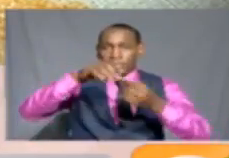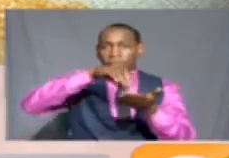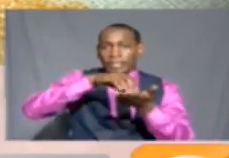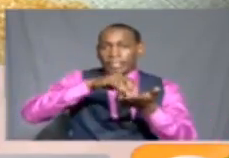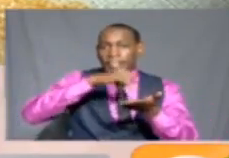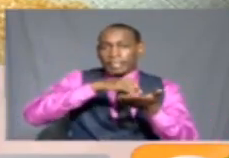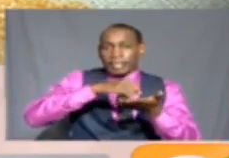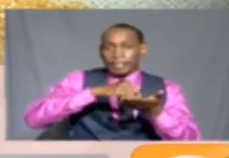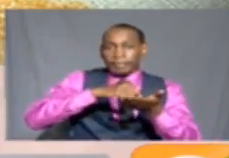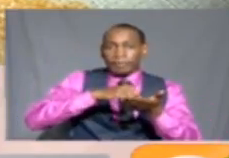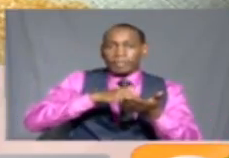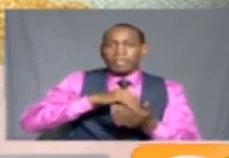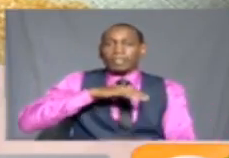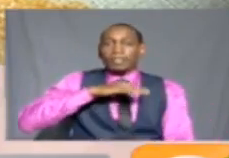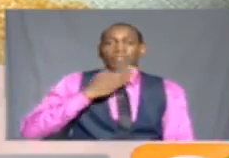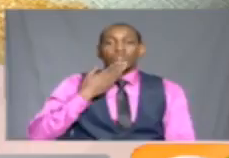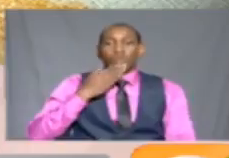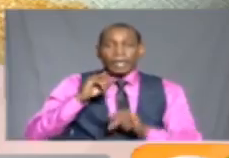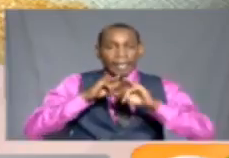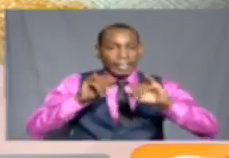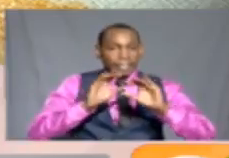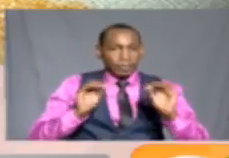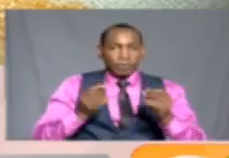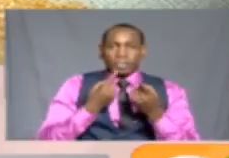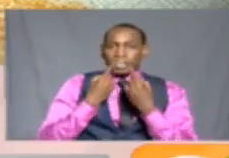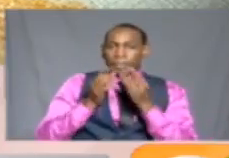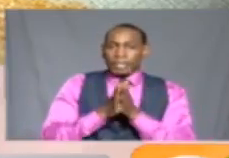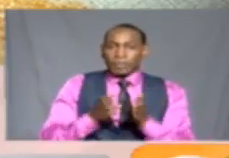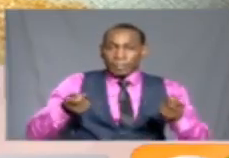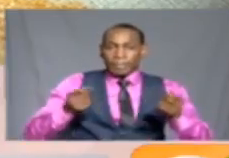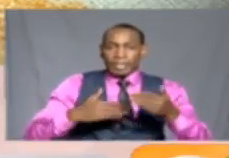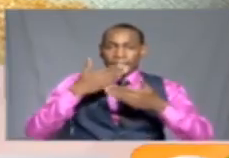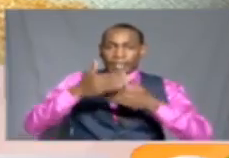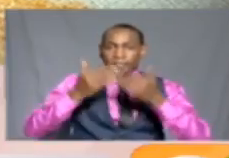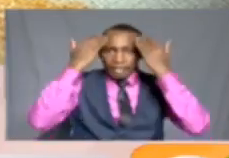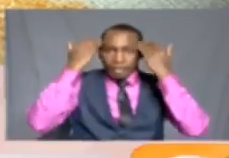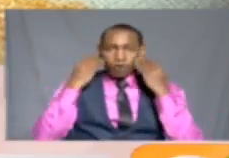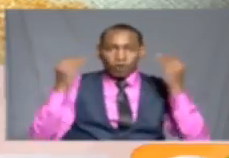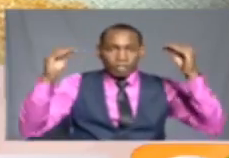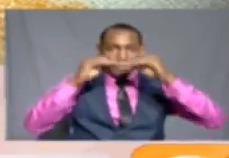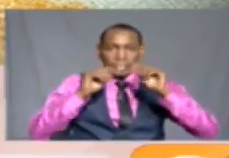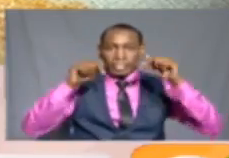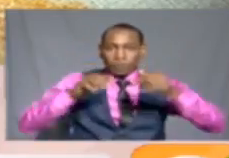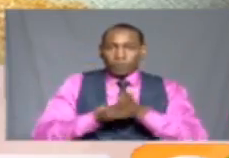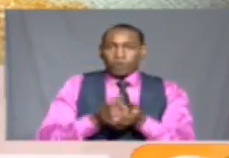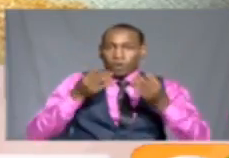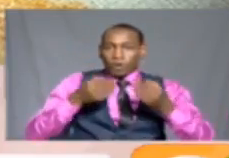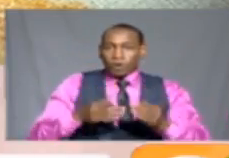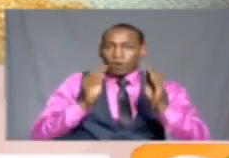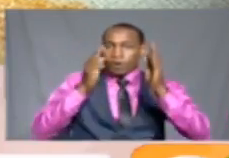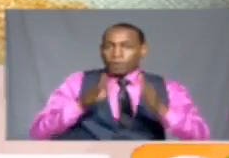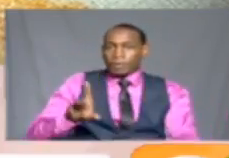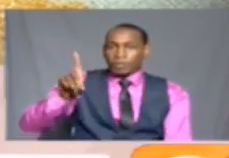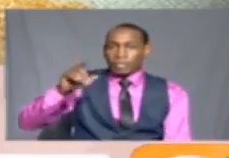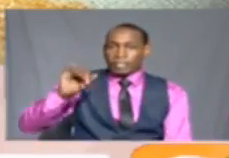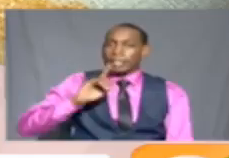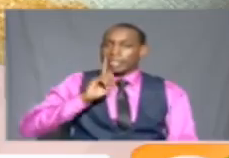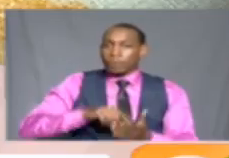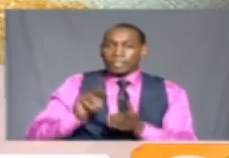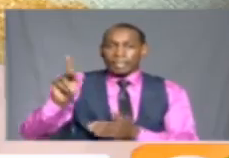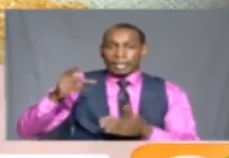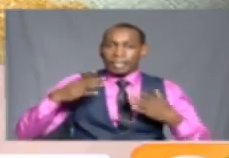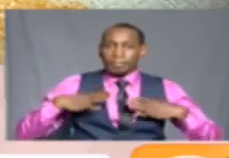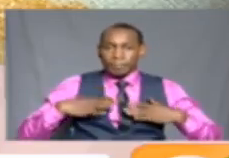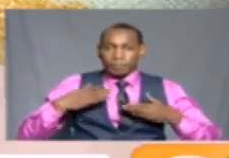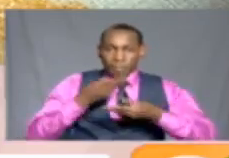involving contaminated sugar. Speaking to the press after a court session today, officers from the DCI claimed that Kenyans may be sold